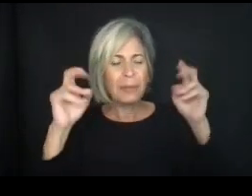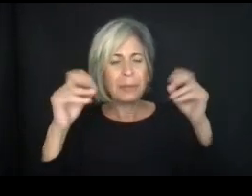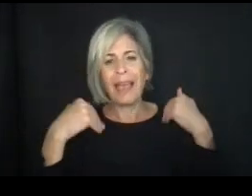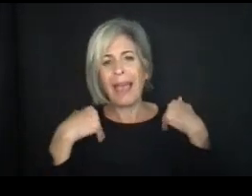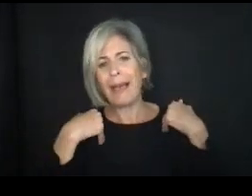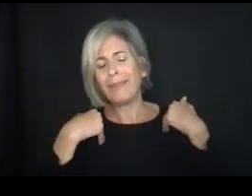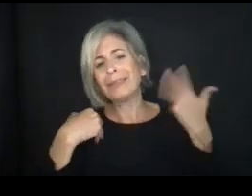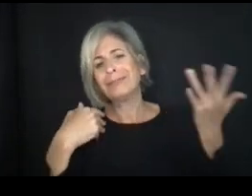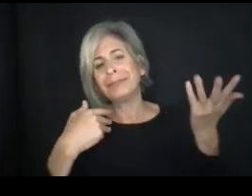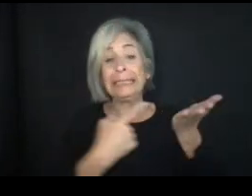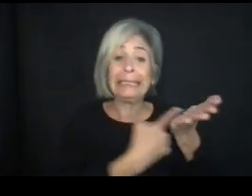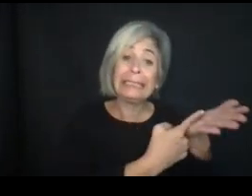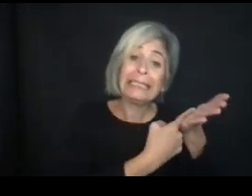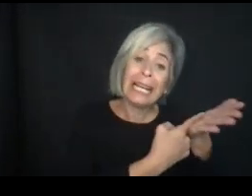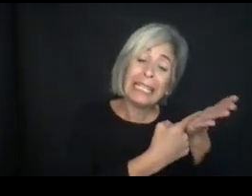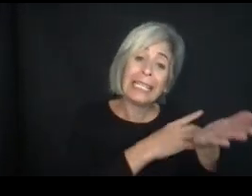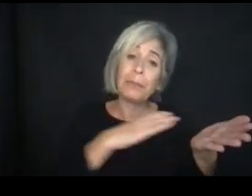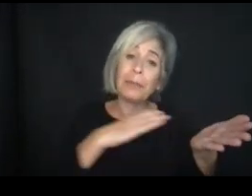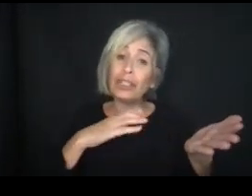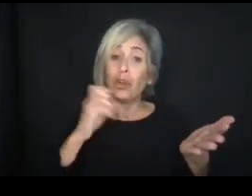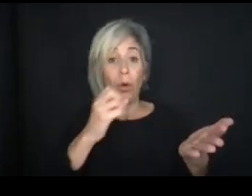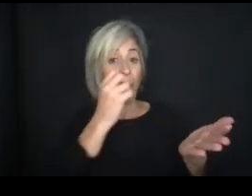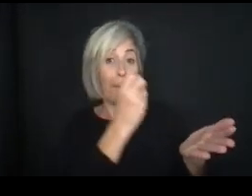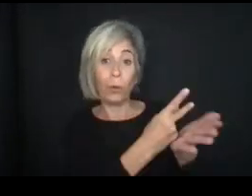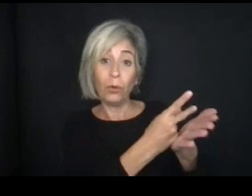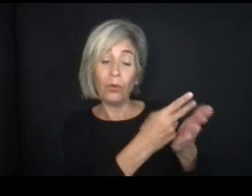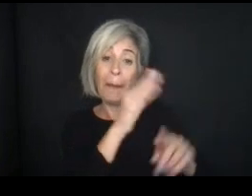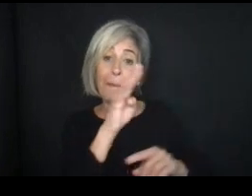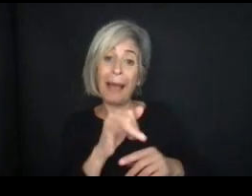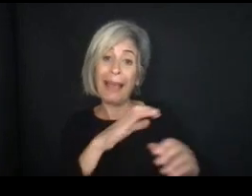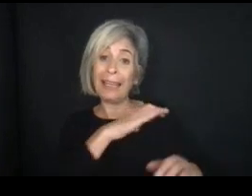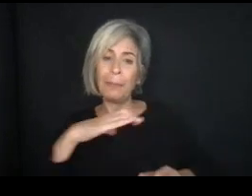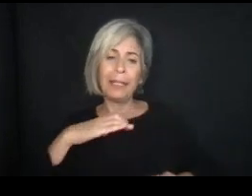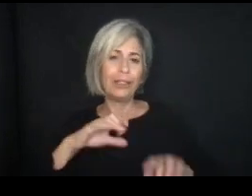been talked about at commission or approved by the commission, but they're not